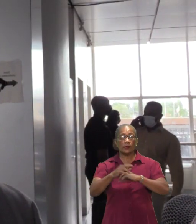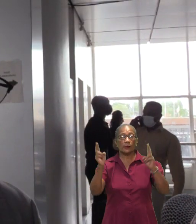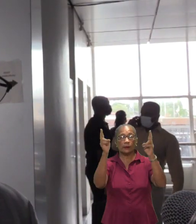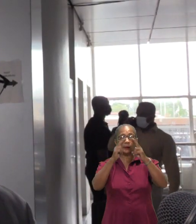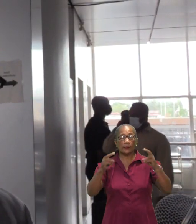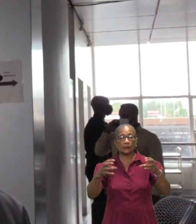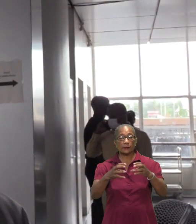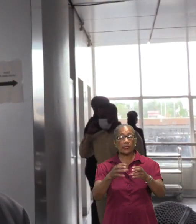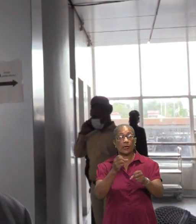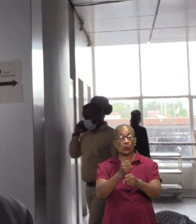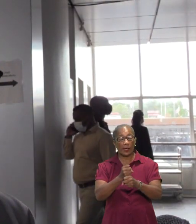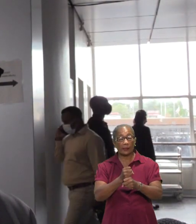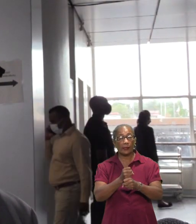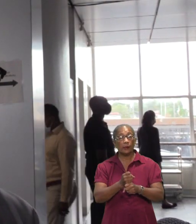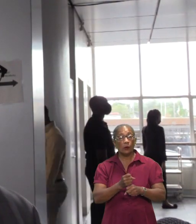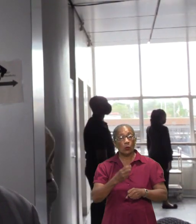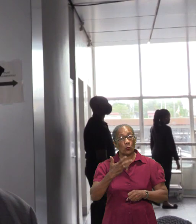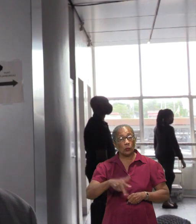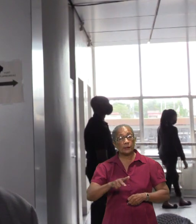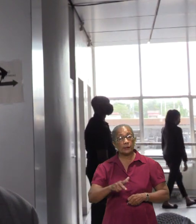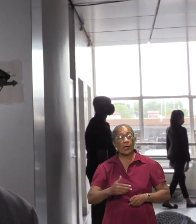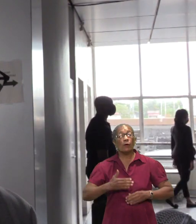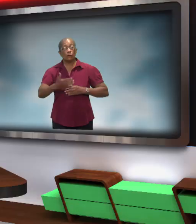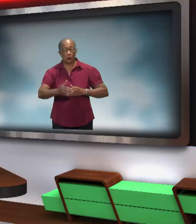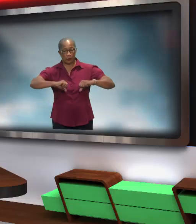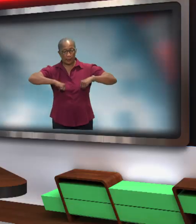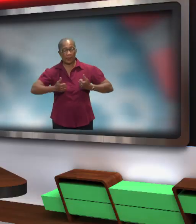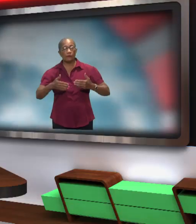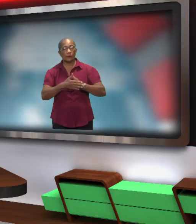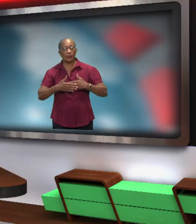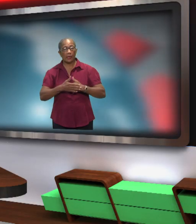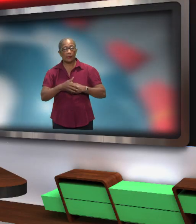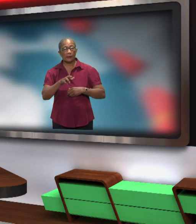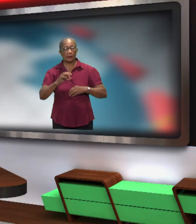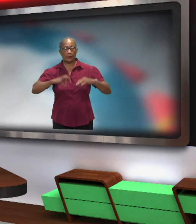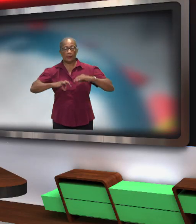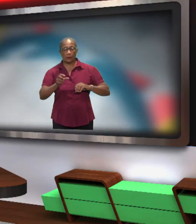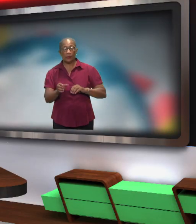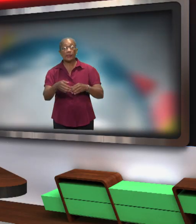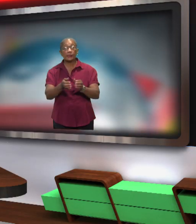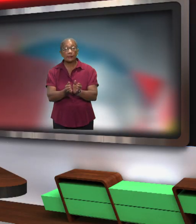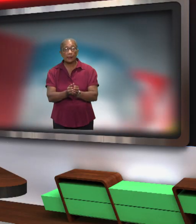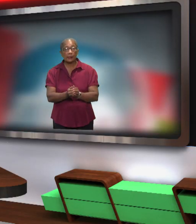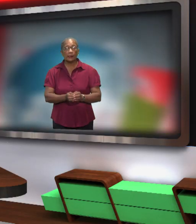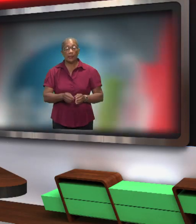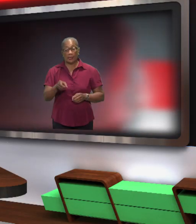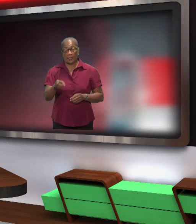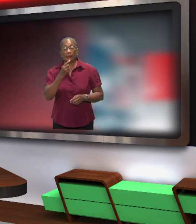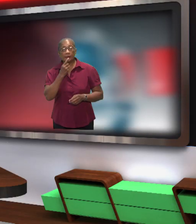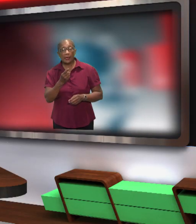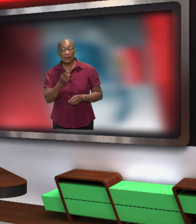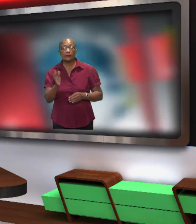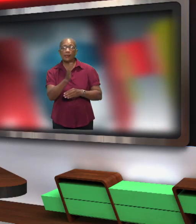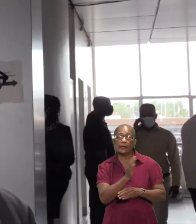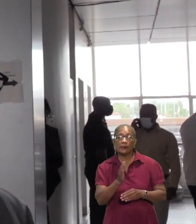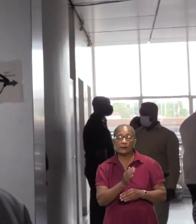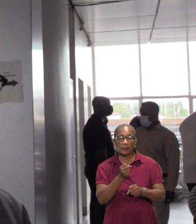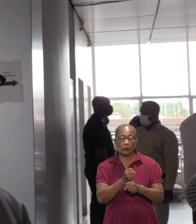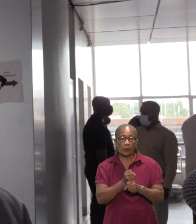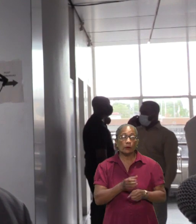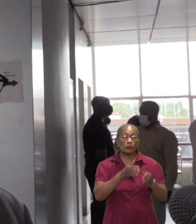Affairs, International Business and International Cooperation. He said this Wednesday before the start of the Council of Ministers.